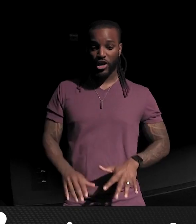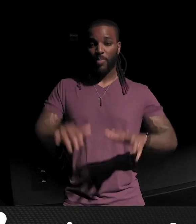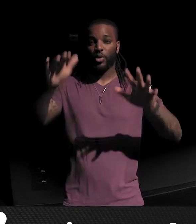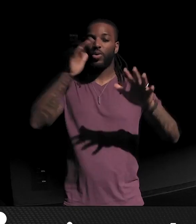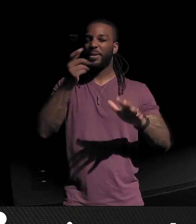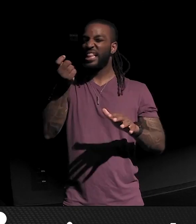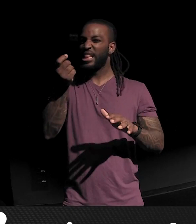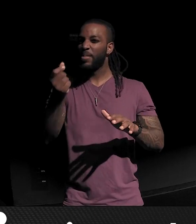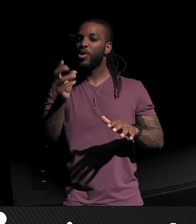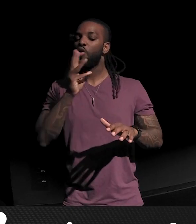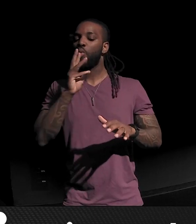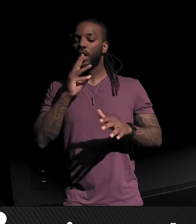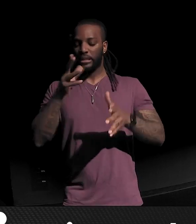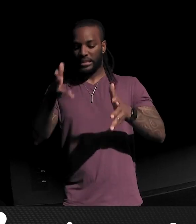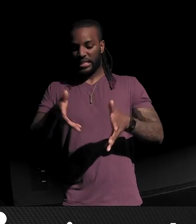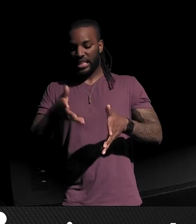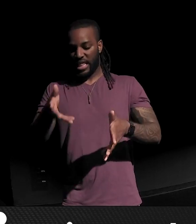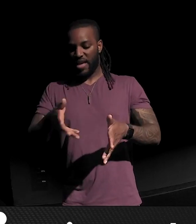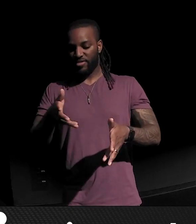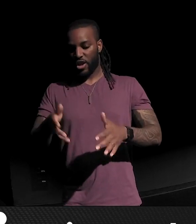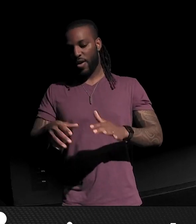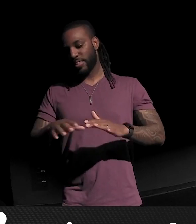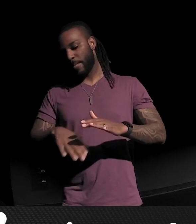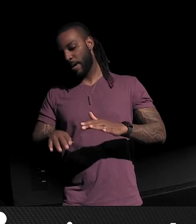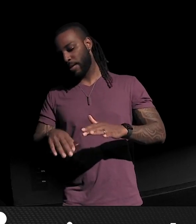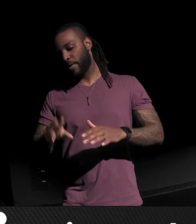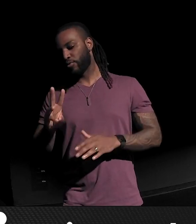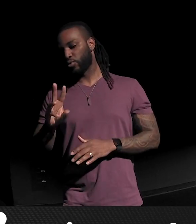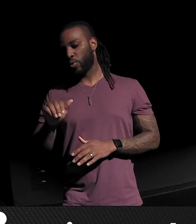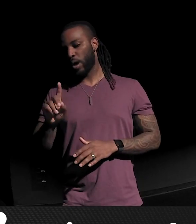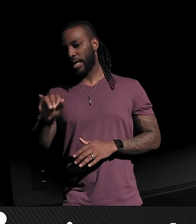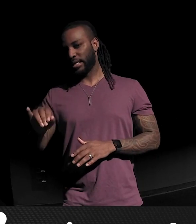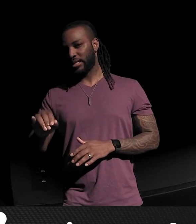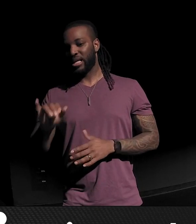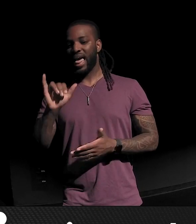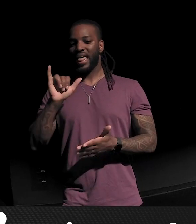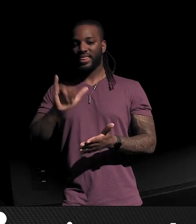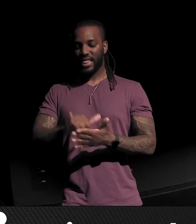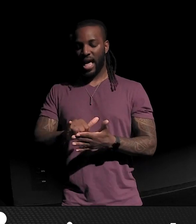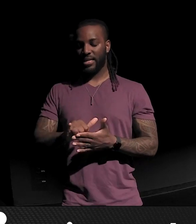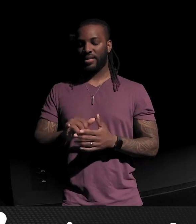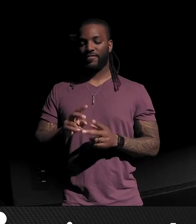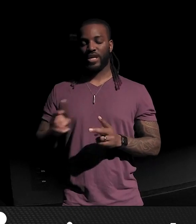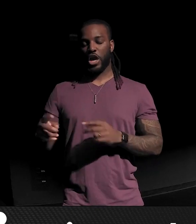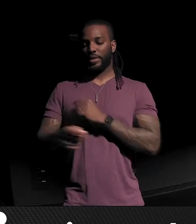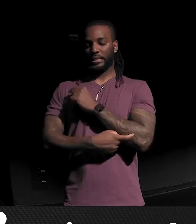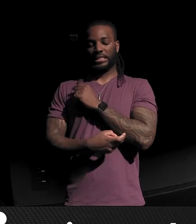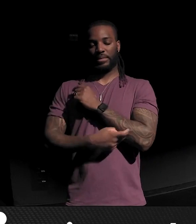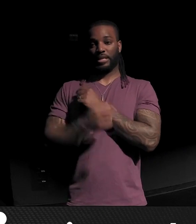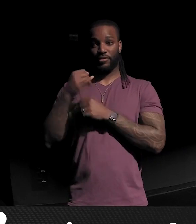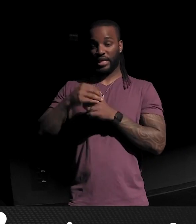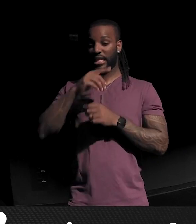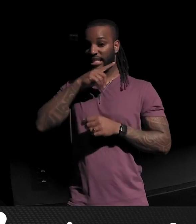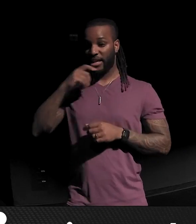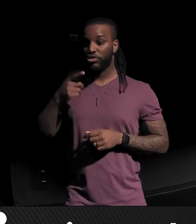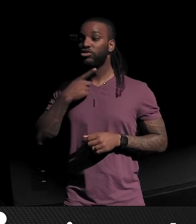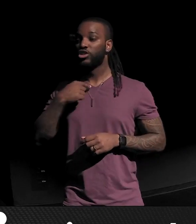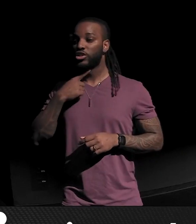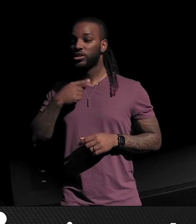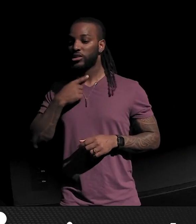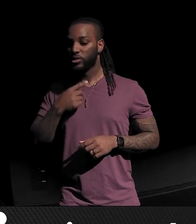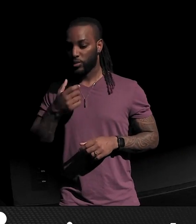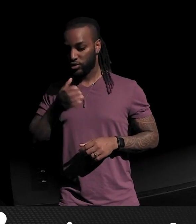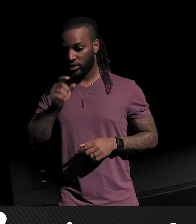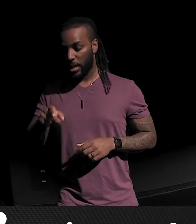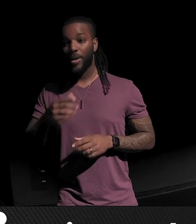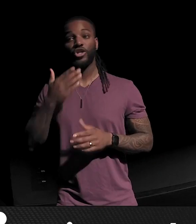that is left standing at the bottom of the wadi. And that is mighty tempting if you're in the desert and you're thirsty. But a good shepherd